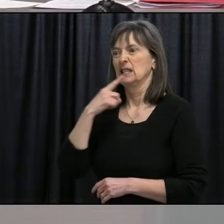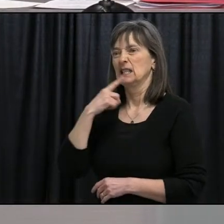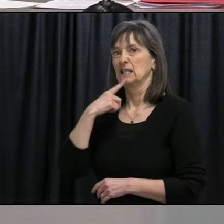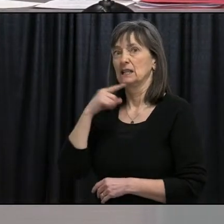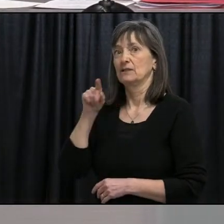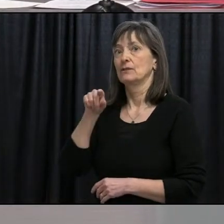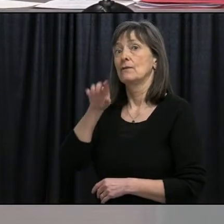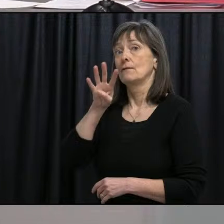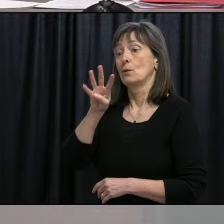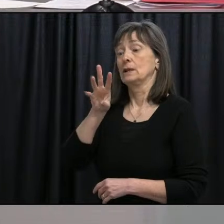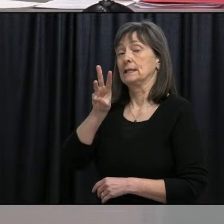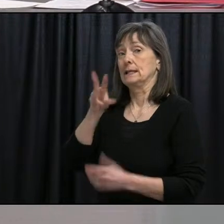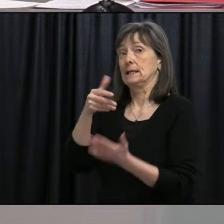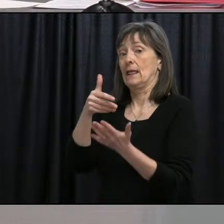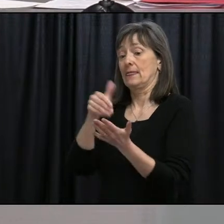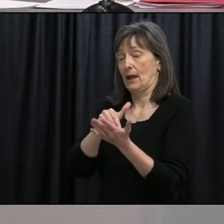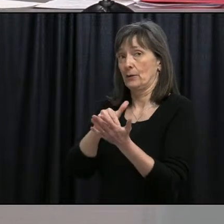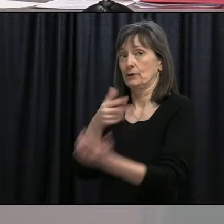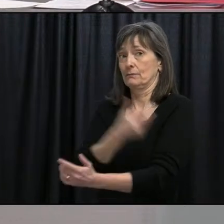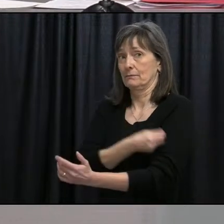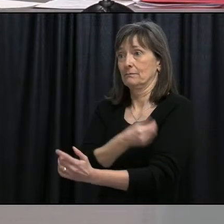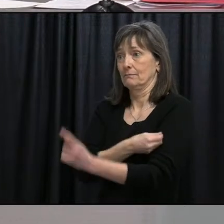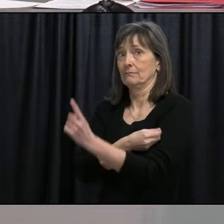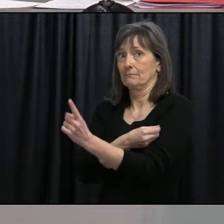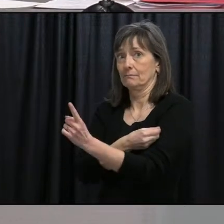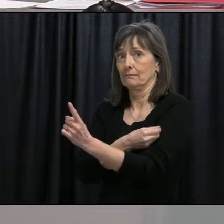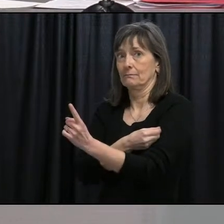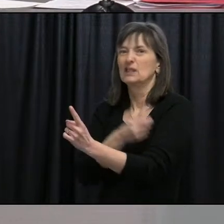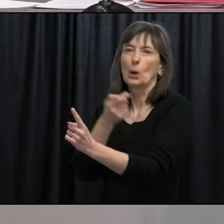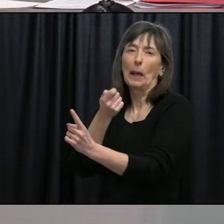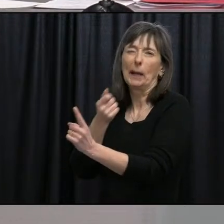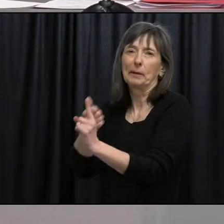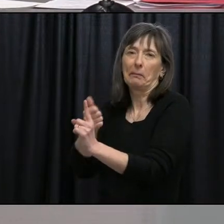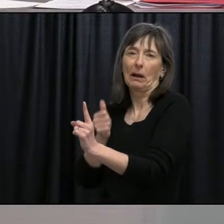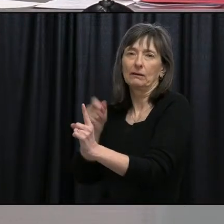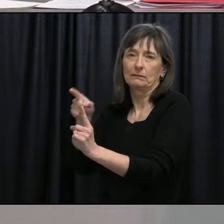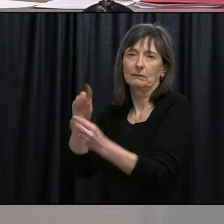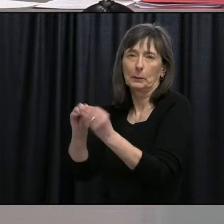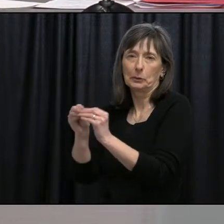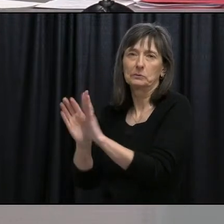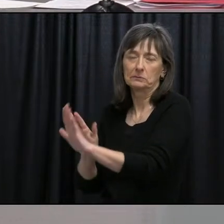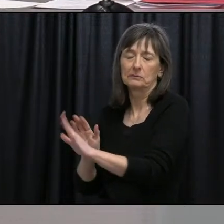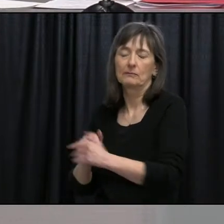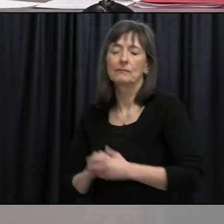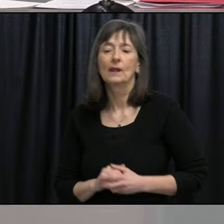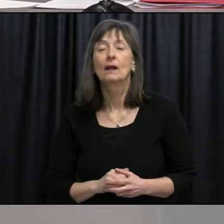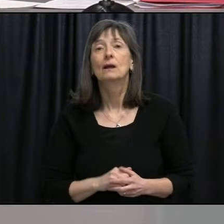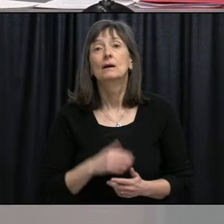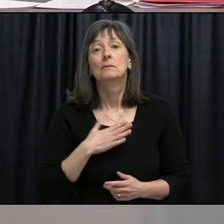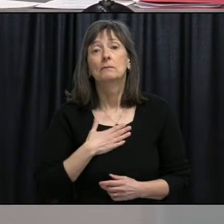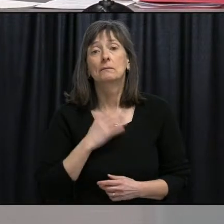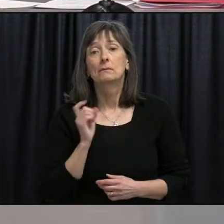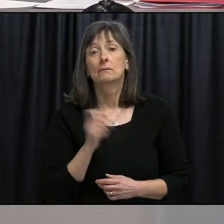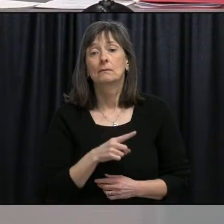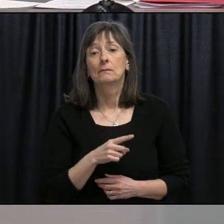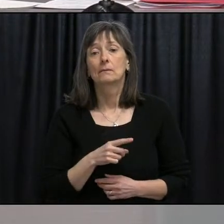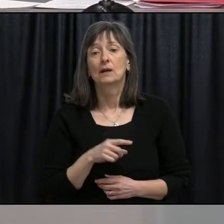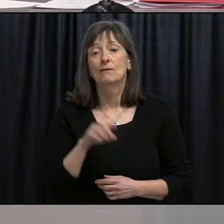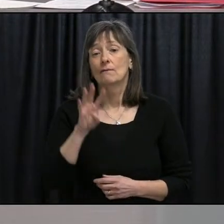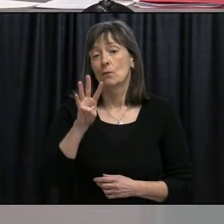administered. Obviously, that number has moved a little bit since then. But for the purpose of the question I wanted to ask, I'm going to use